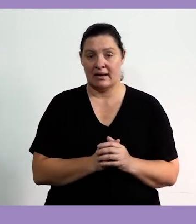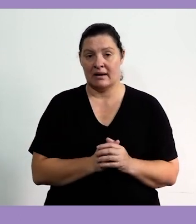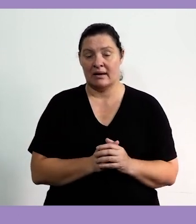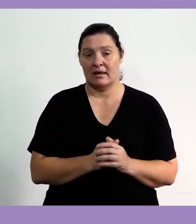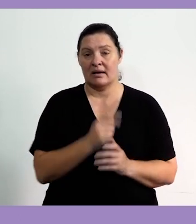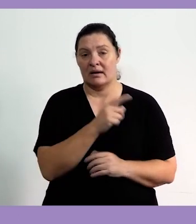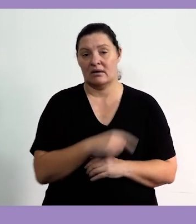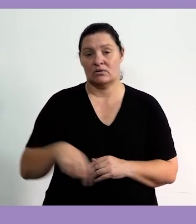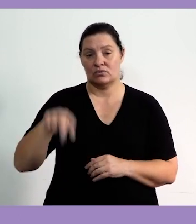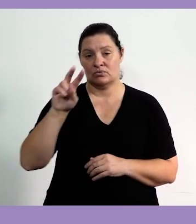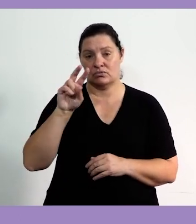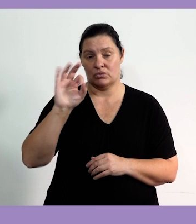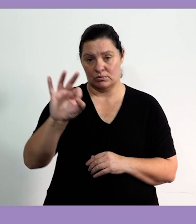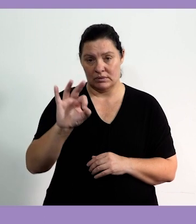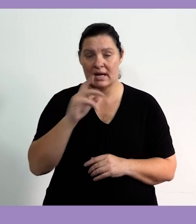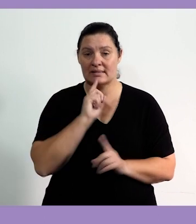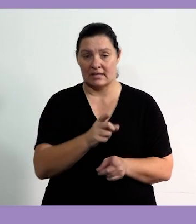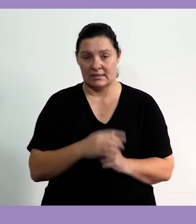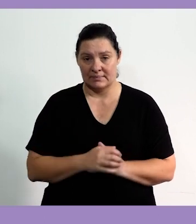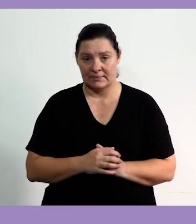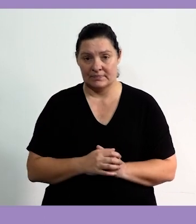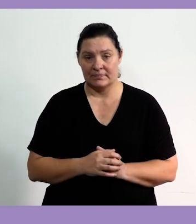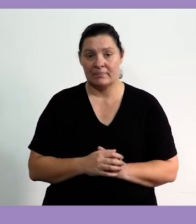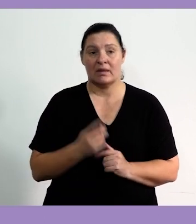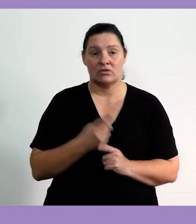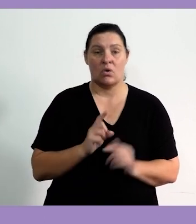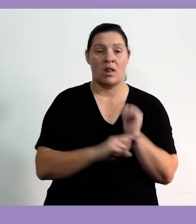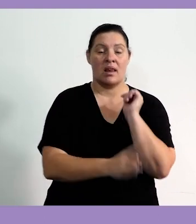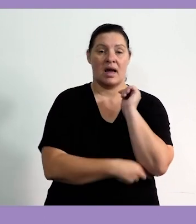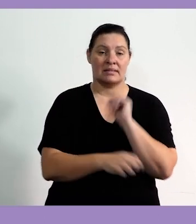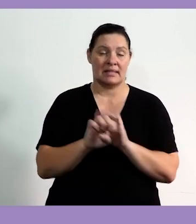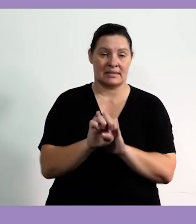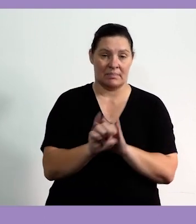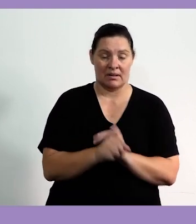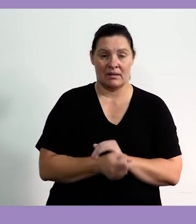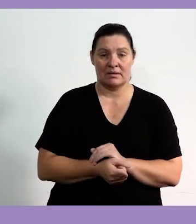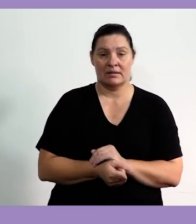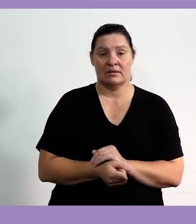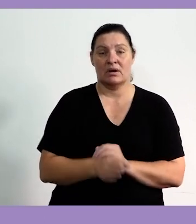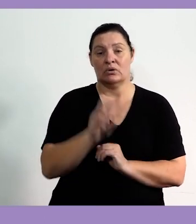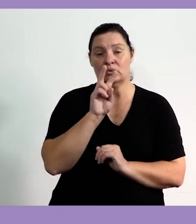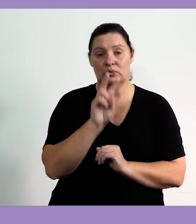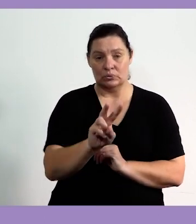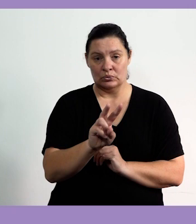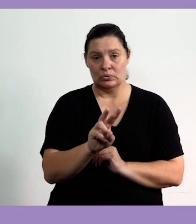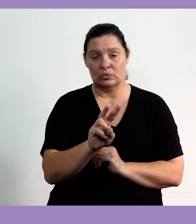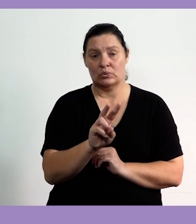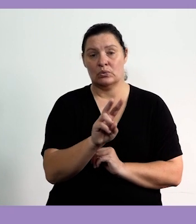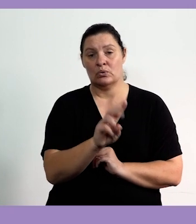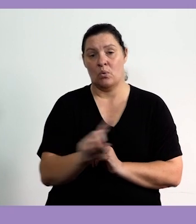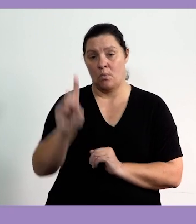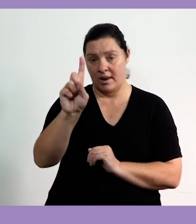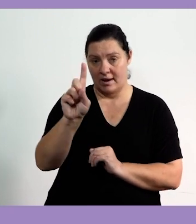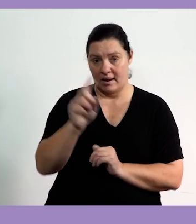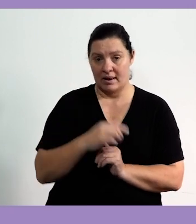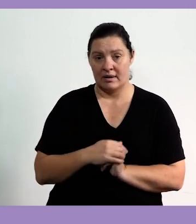with 10 cubed as our answer. Let's move on to our last example. This is 2 to